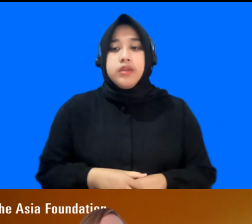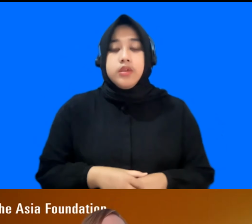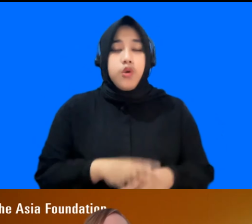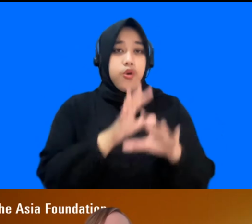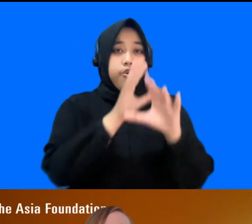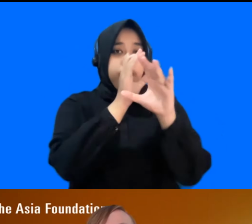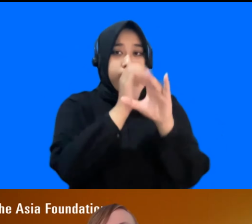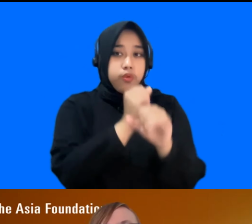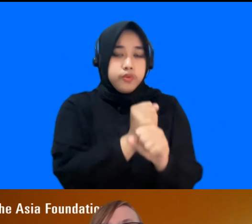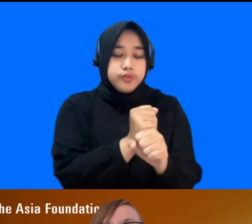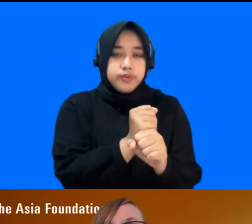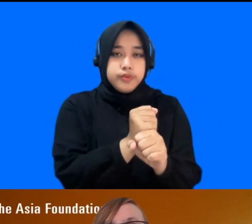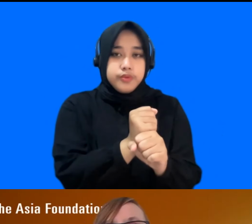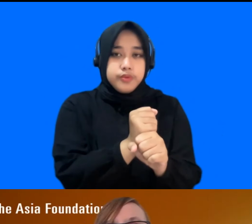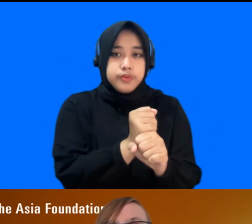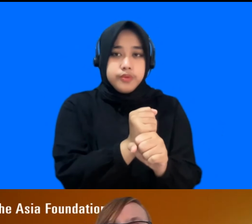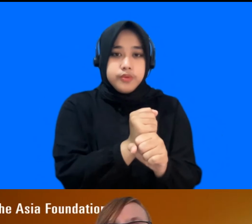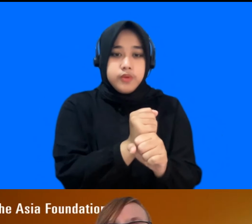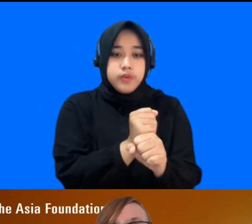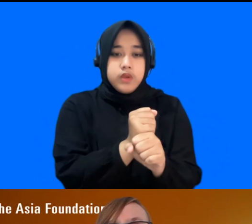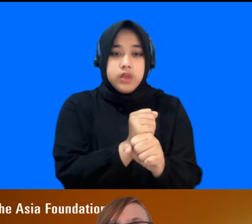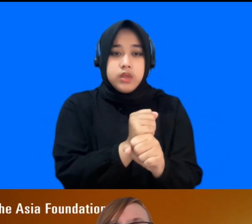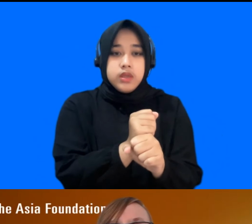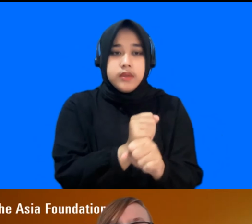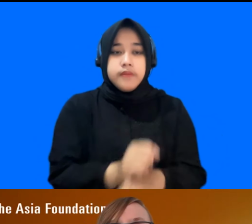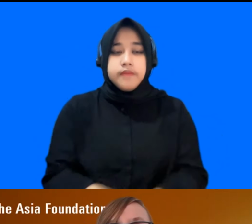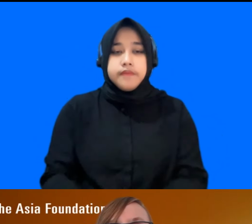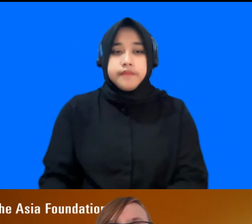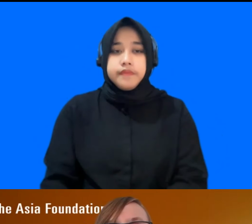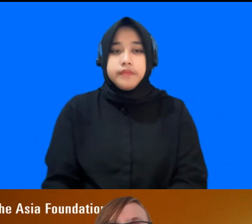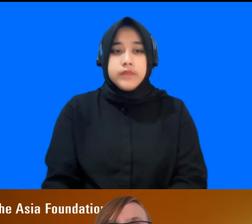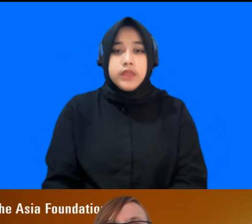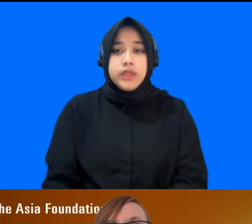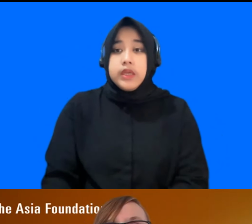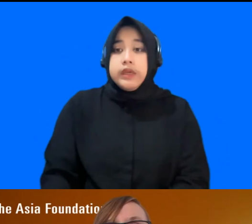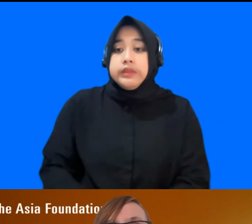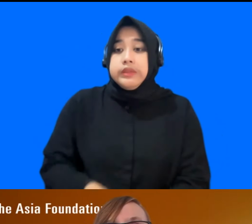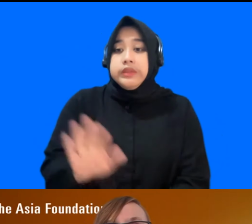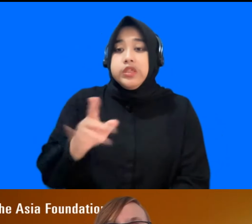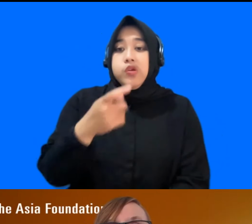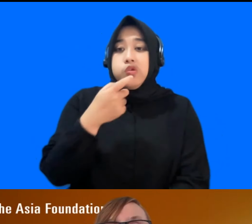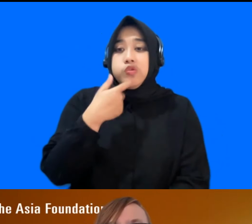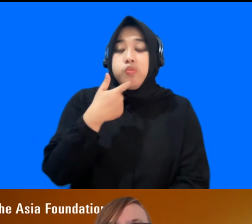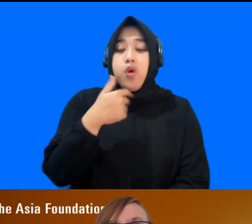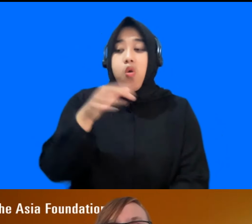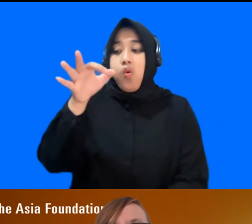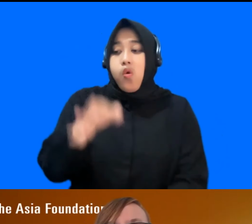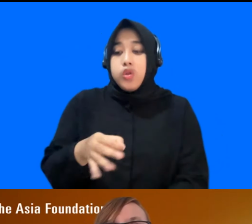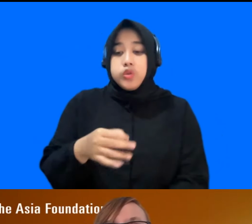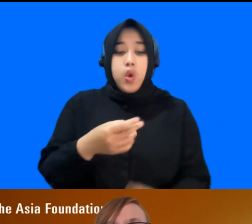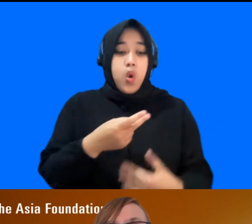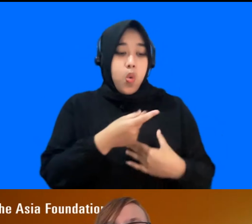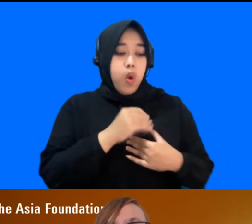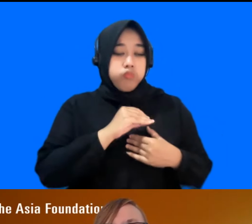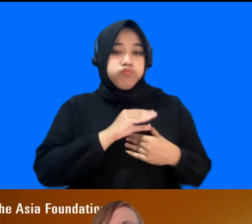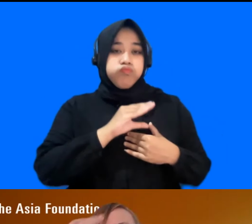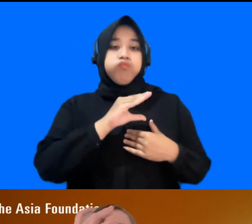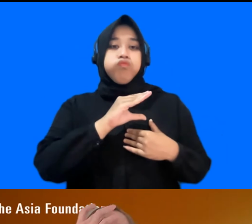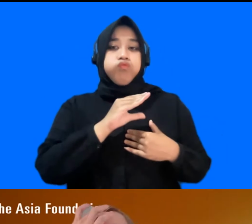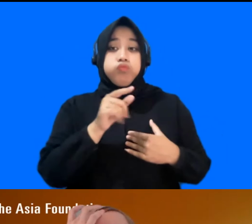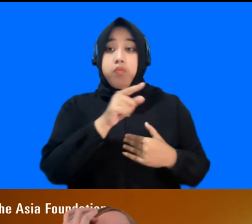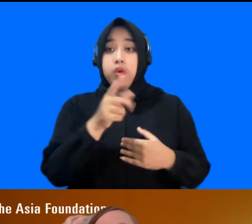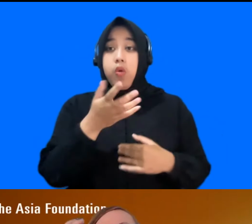Our focus isn't the high income cities because they already have all the high tech stuff. Our mission is to help, you know, fifth class,